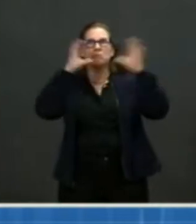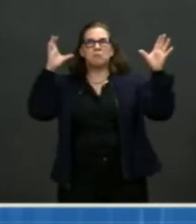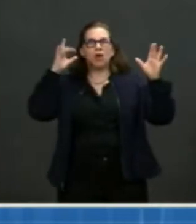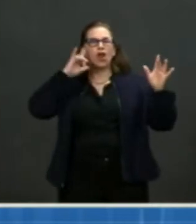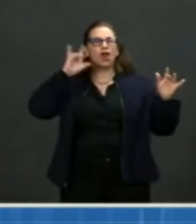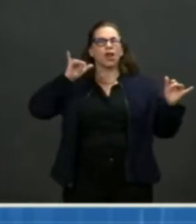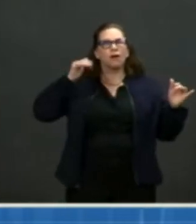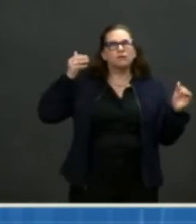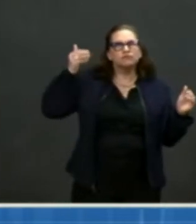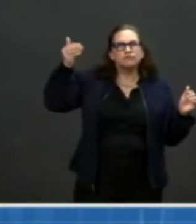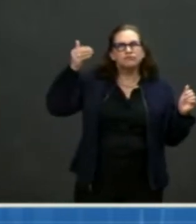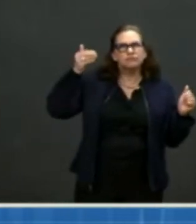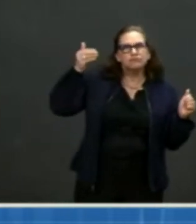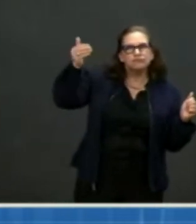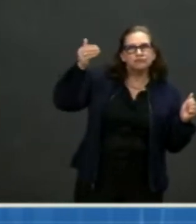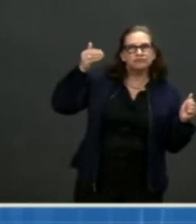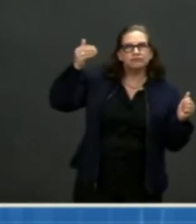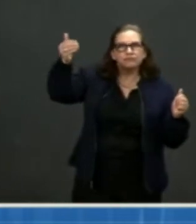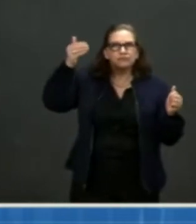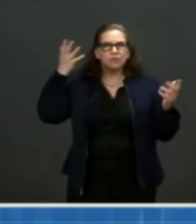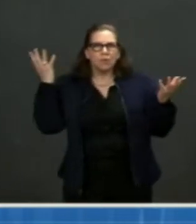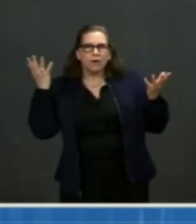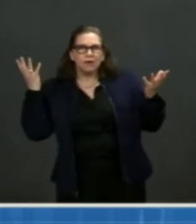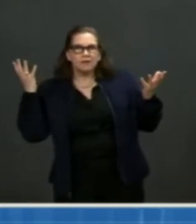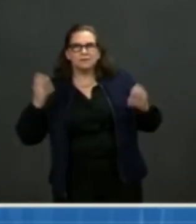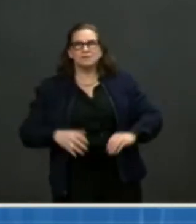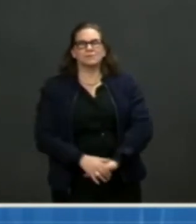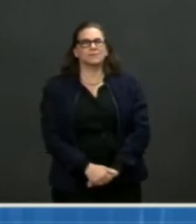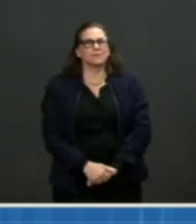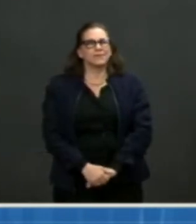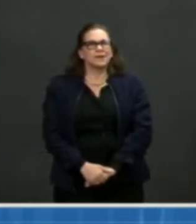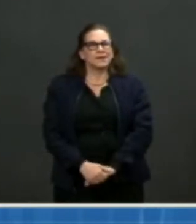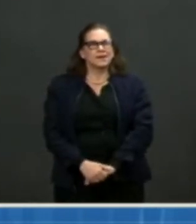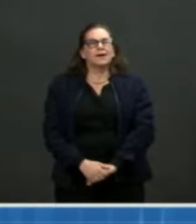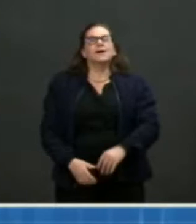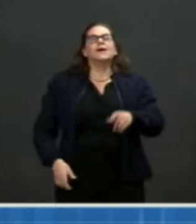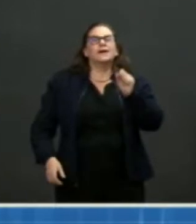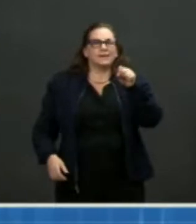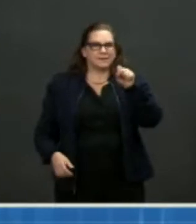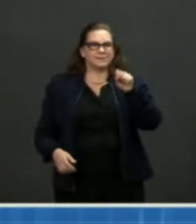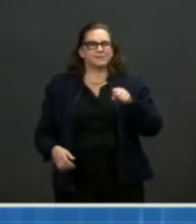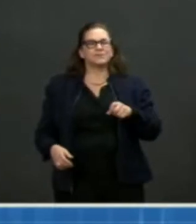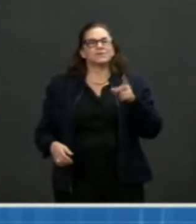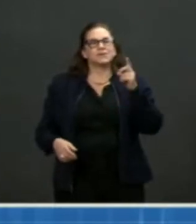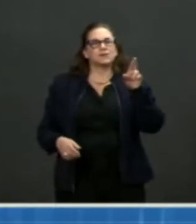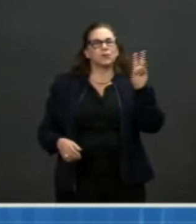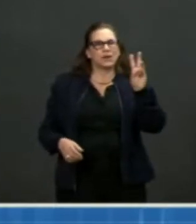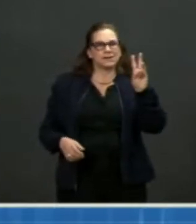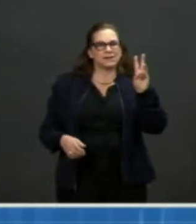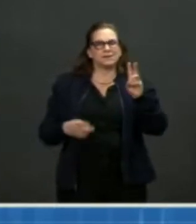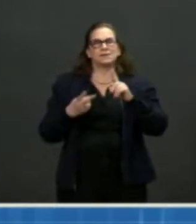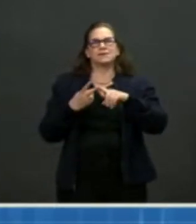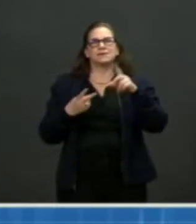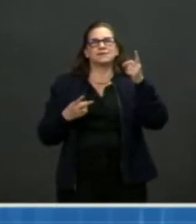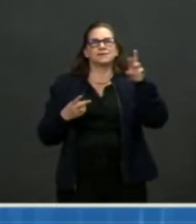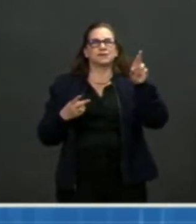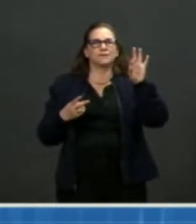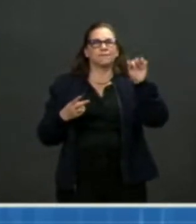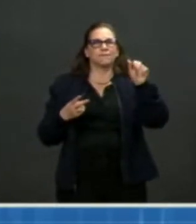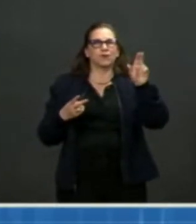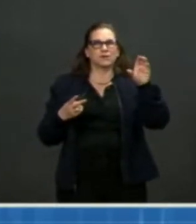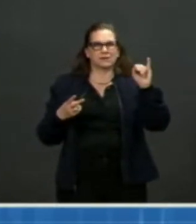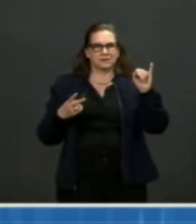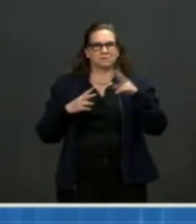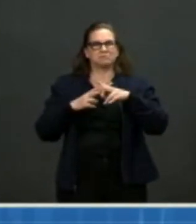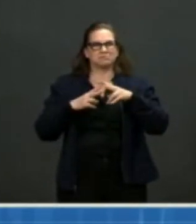Dr. Walensky and then Dr. Fauci? Yeah, it's an important question for us to consider. I think one thing we have to realize is that there's still